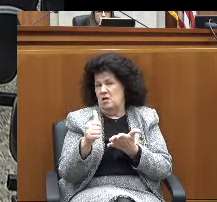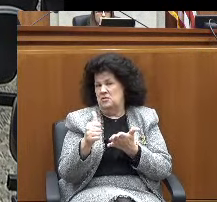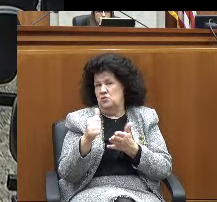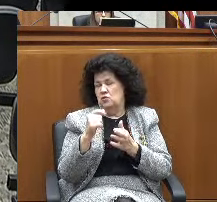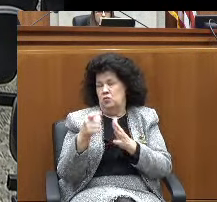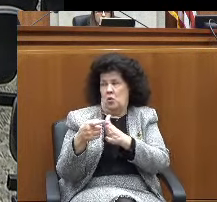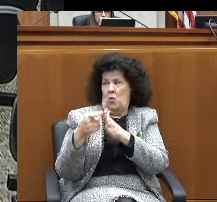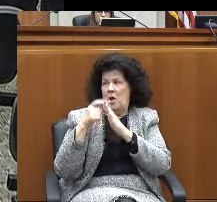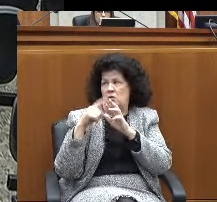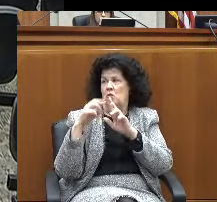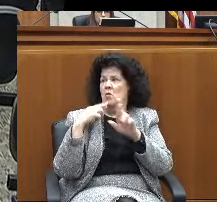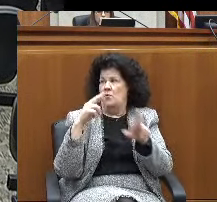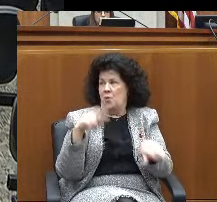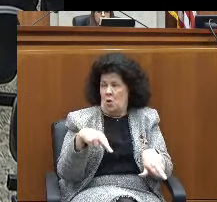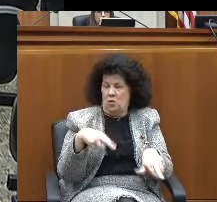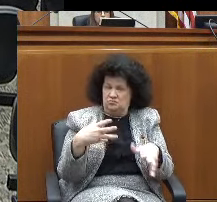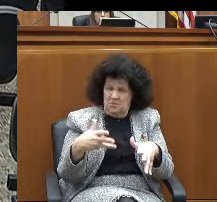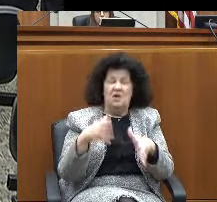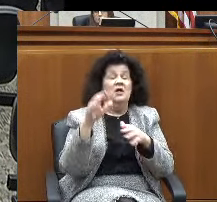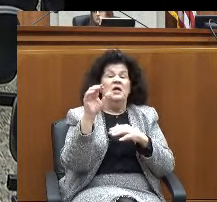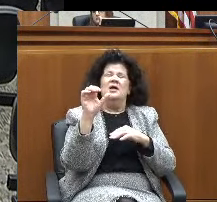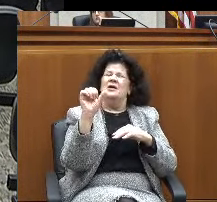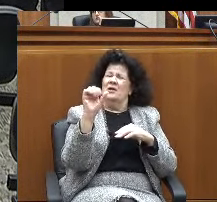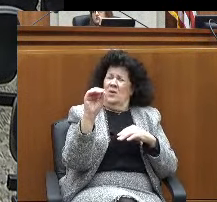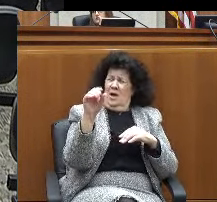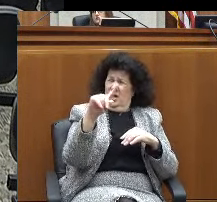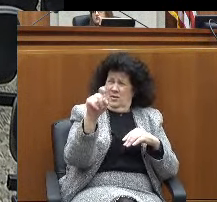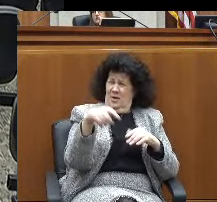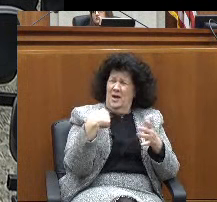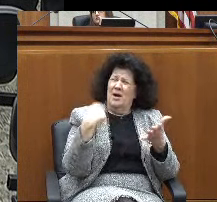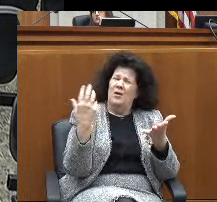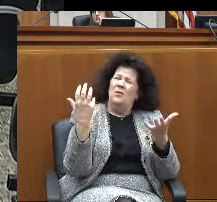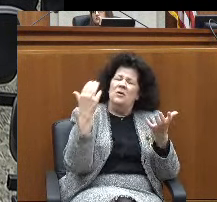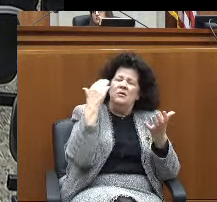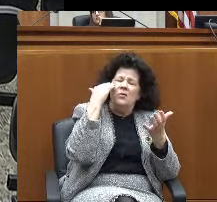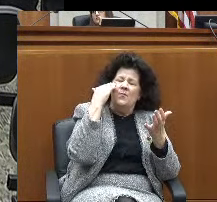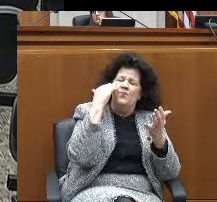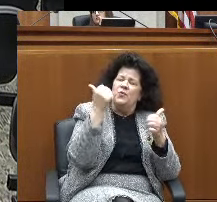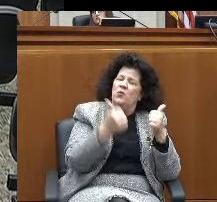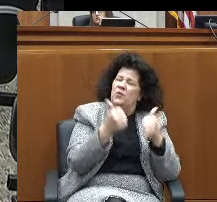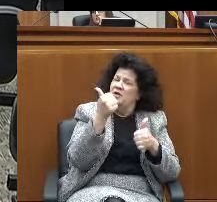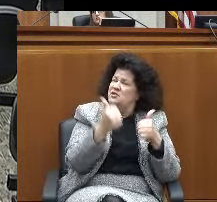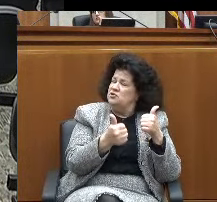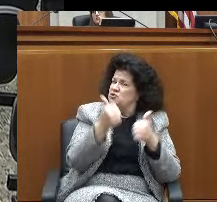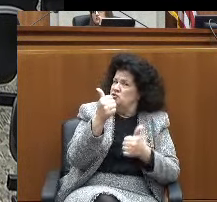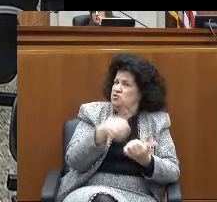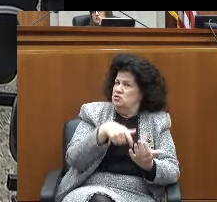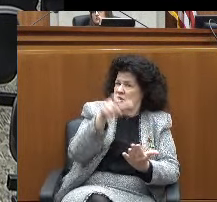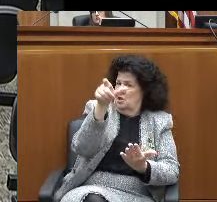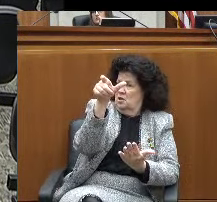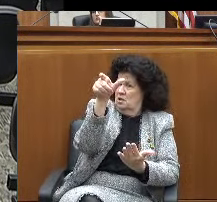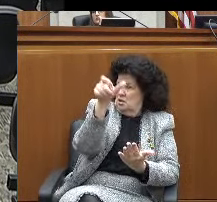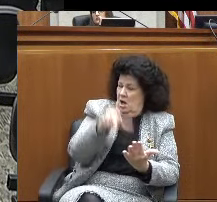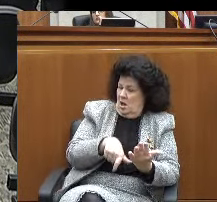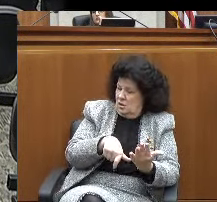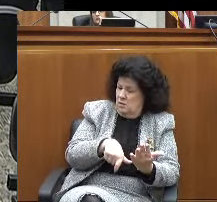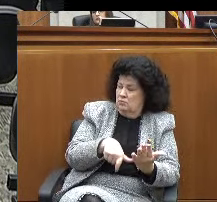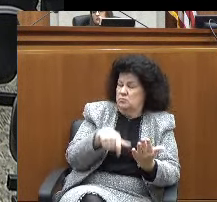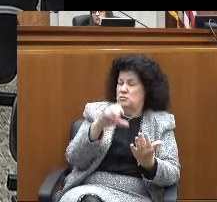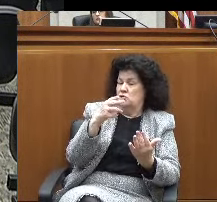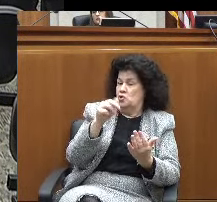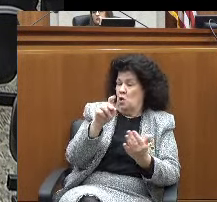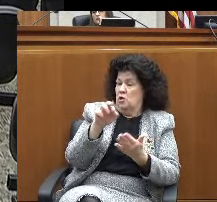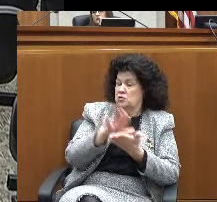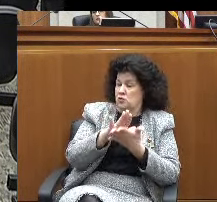information." And so my question is which of these data, or which column is the charter school